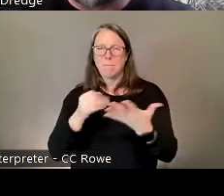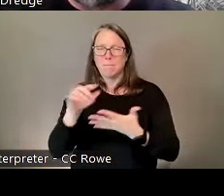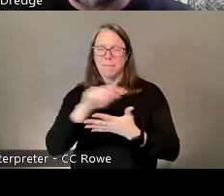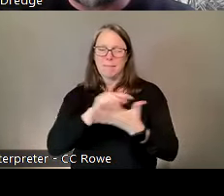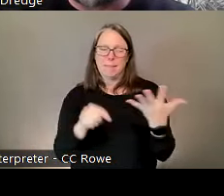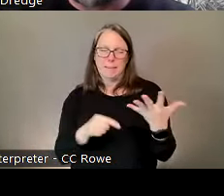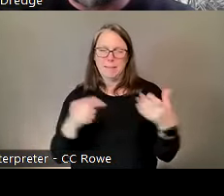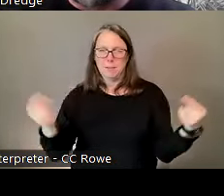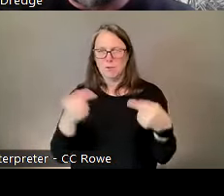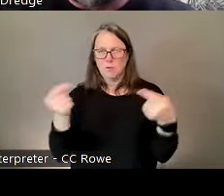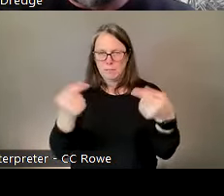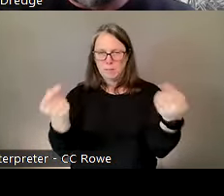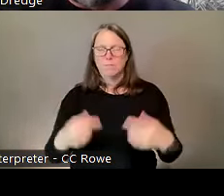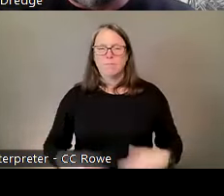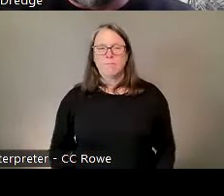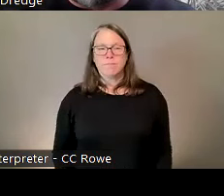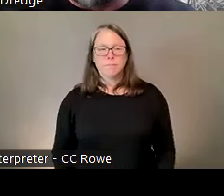injury.